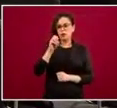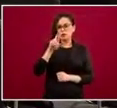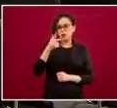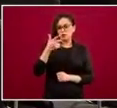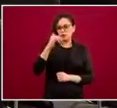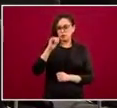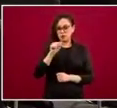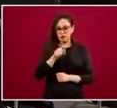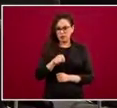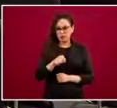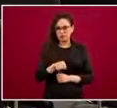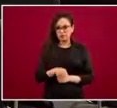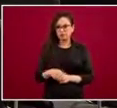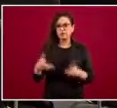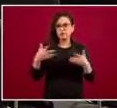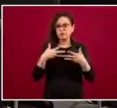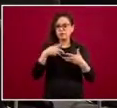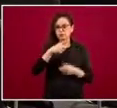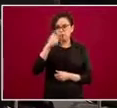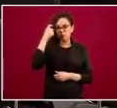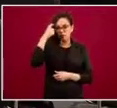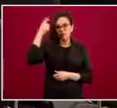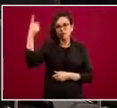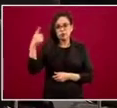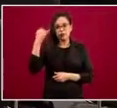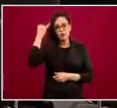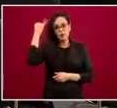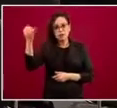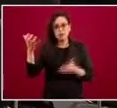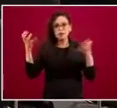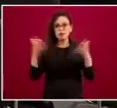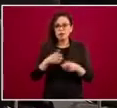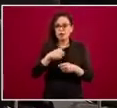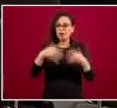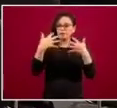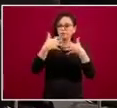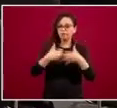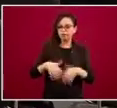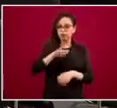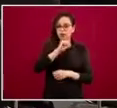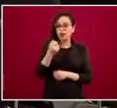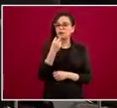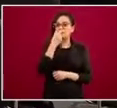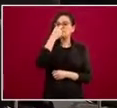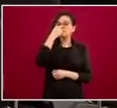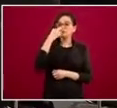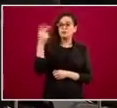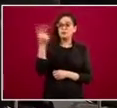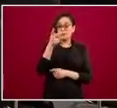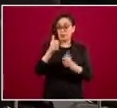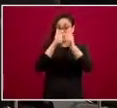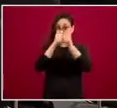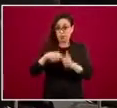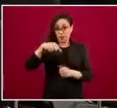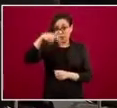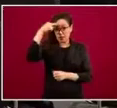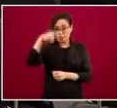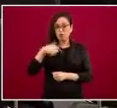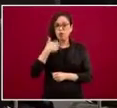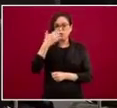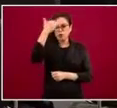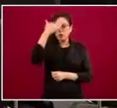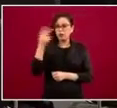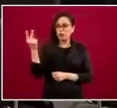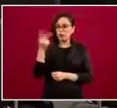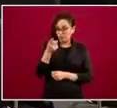Georgia Technological Institute who are creating prototypes of ventilators. They're here in Mexico, and I want to